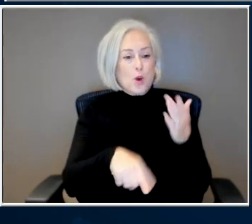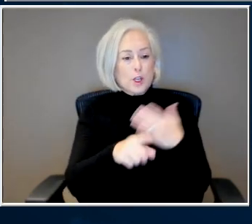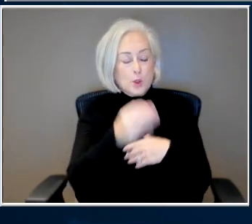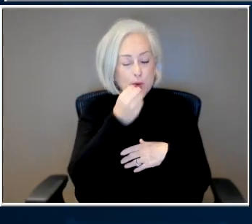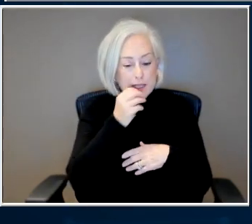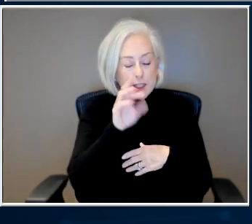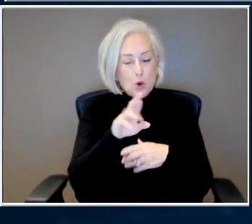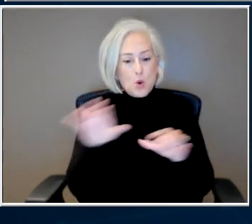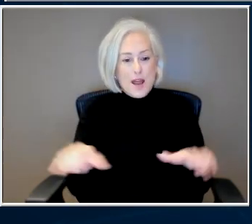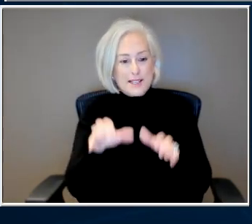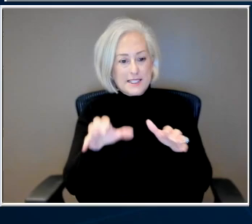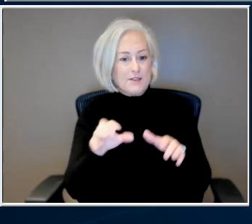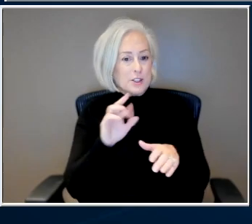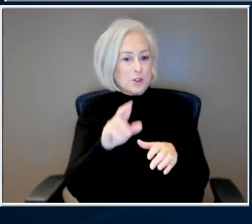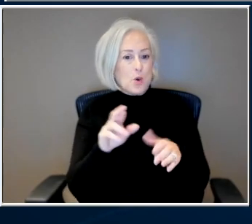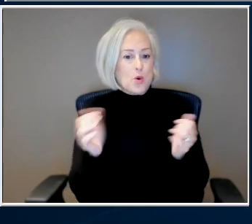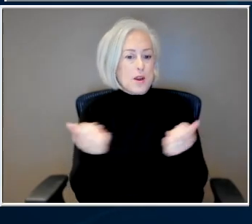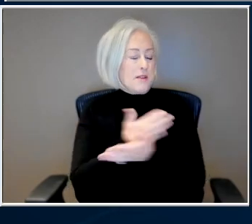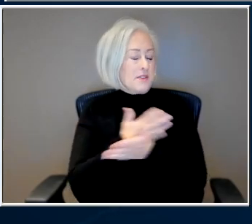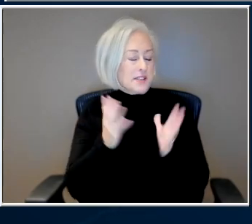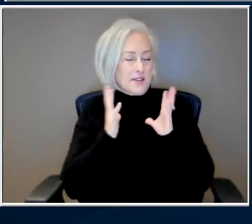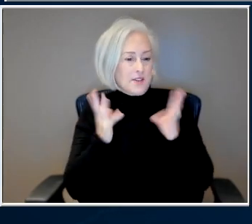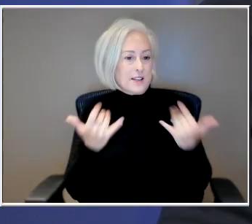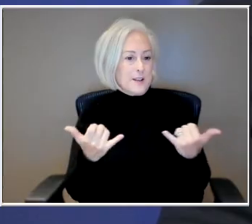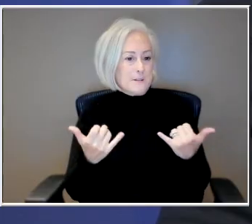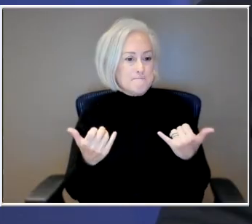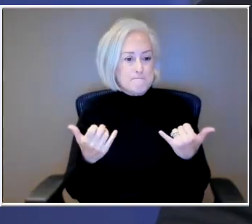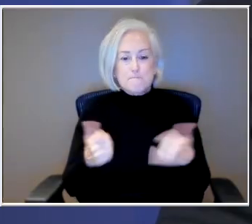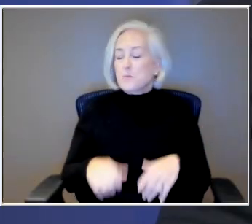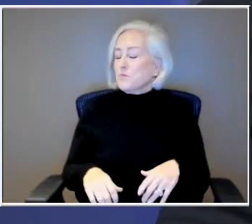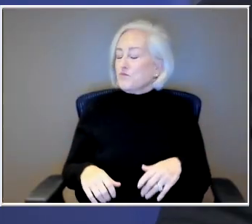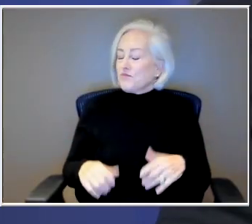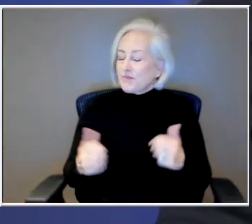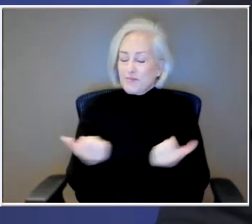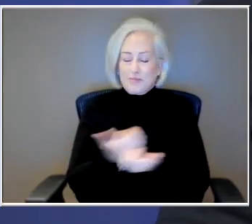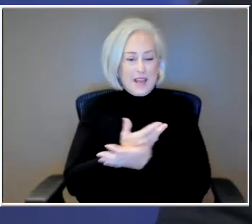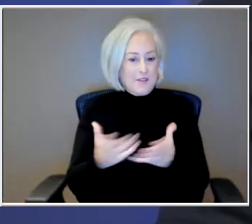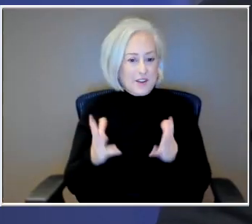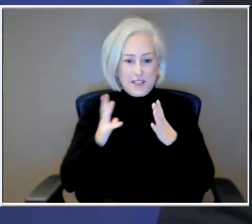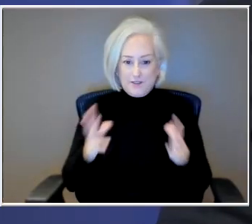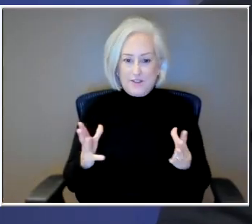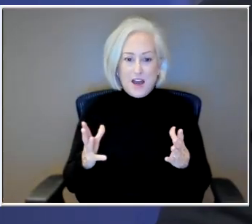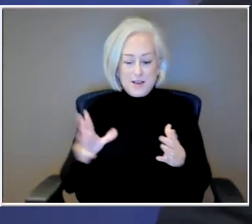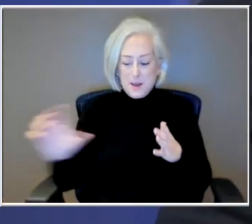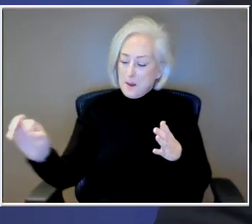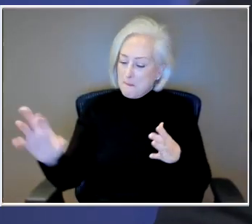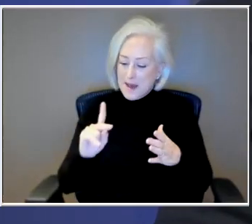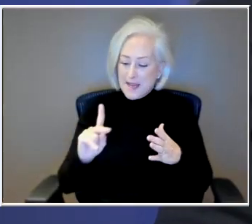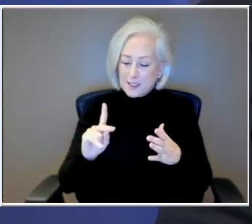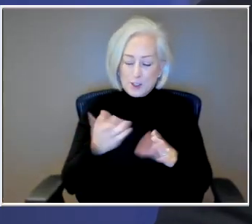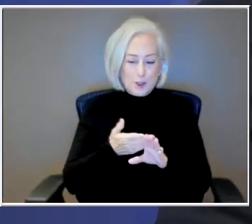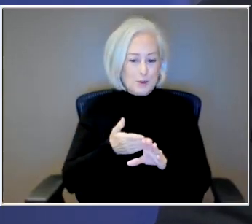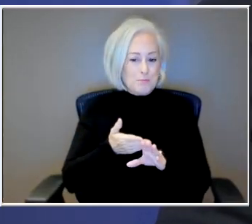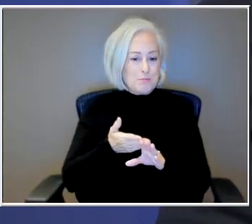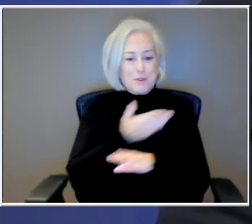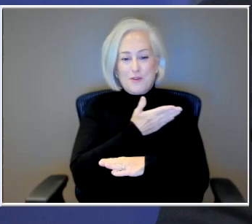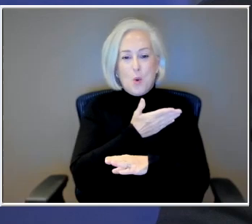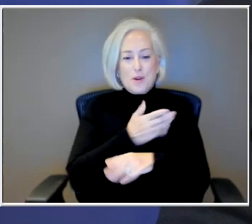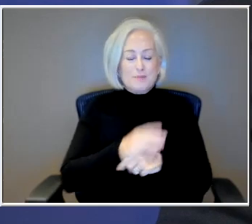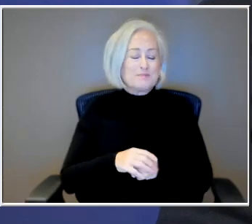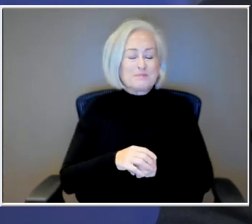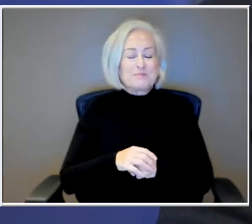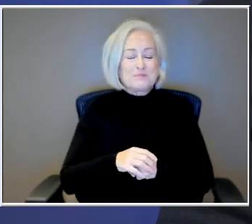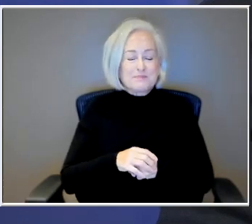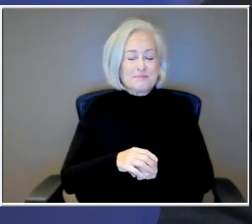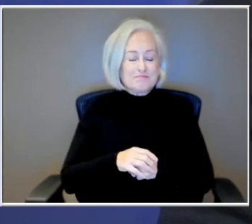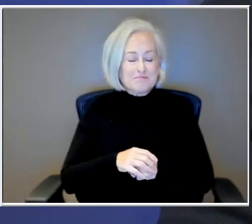or is it just all systems a go? No, it's I'm completely back to the way I was before, and that was really pretty quick